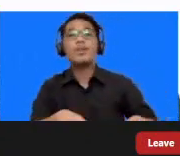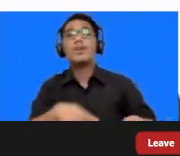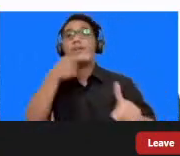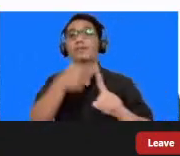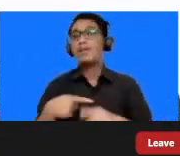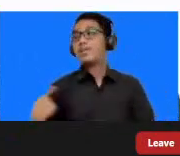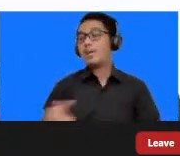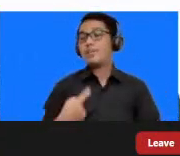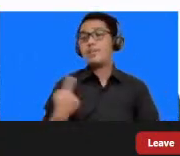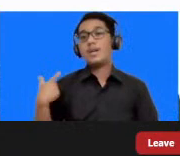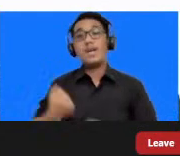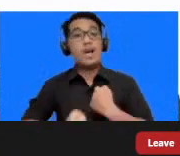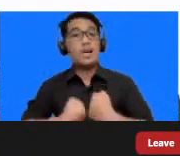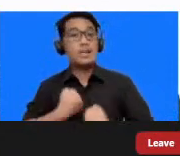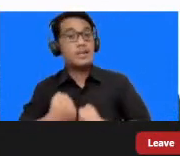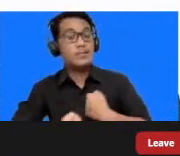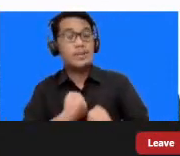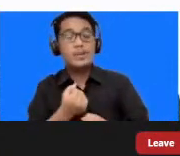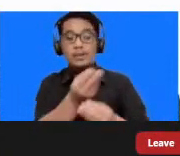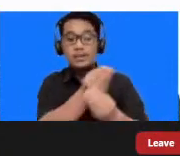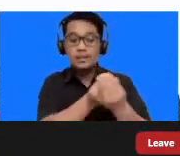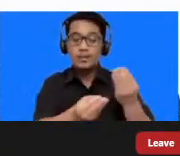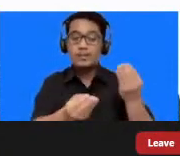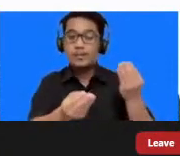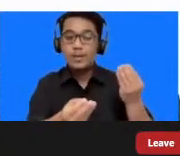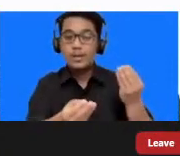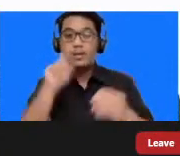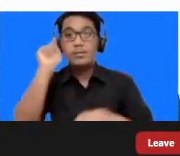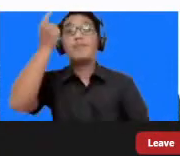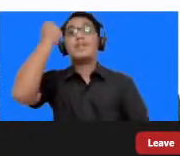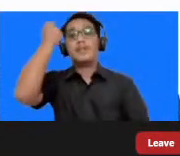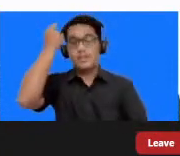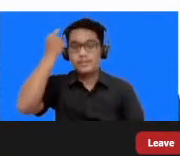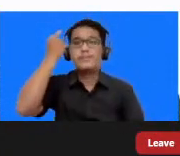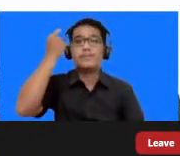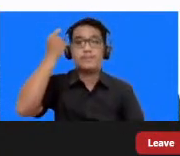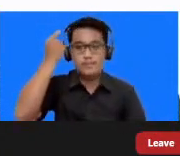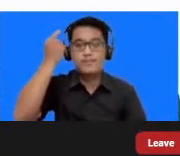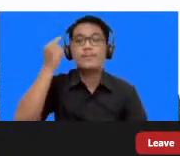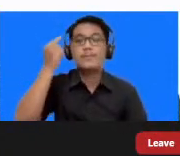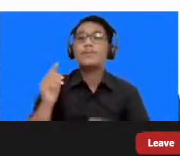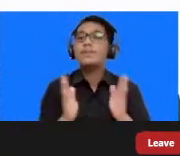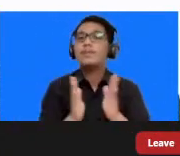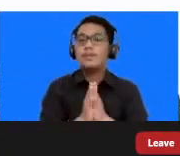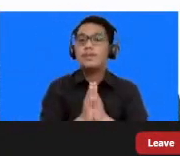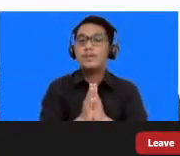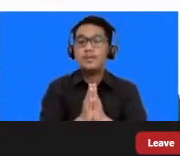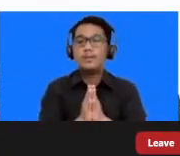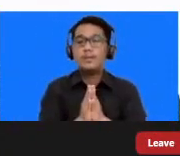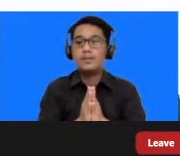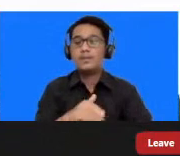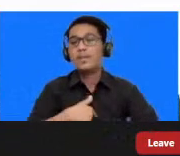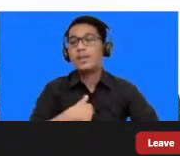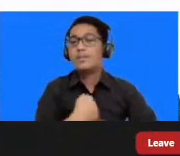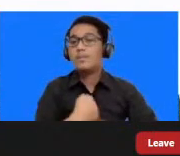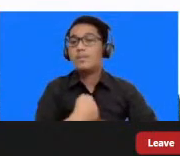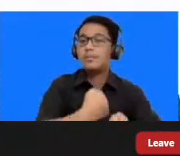of our government. I have said in my first opening talks, it is a Red Cross, Red Crescent